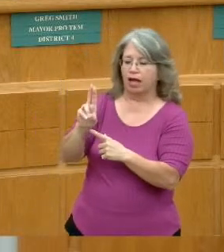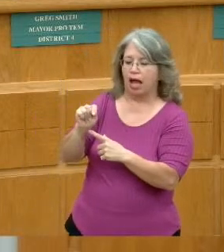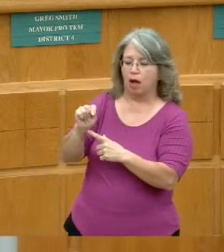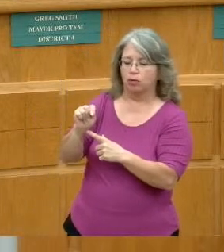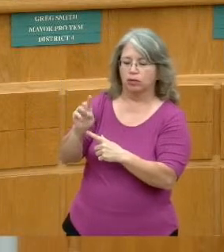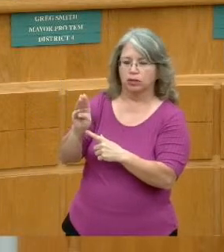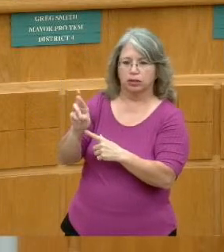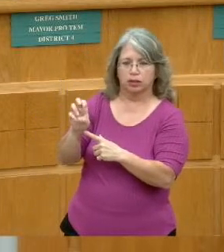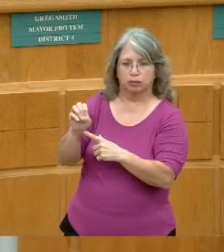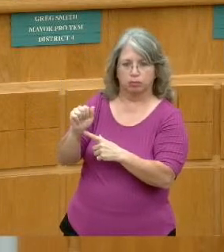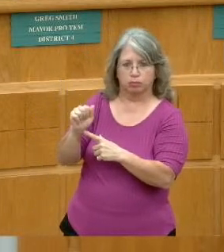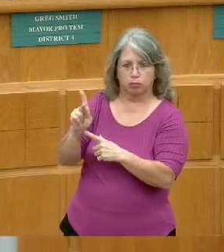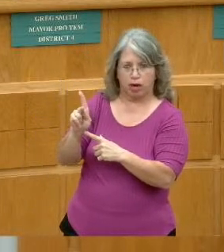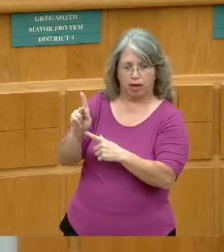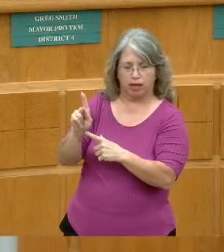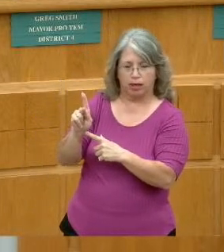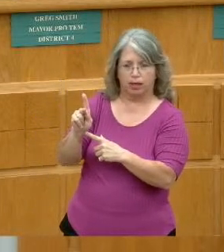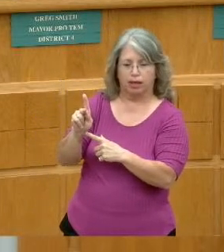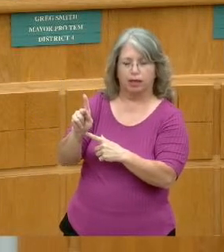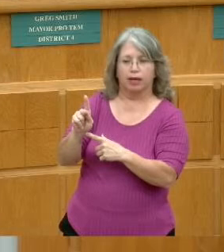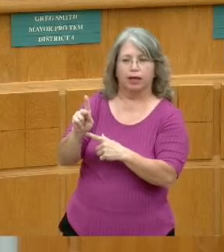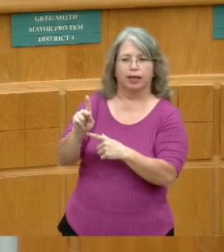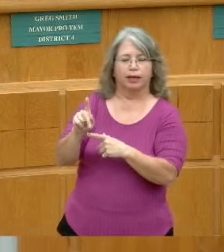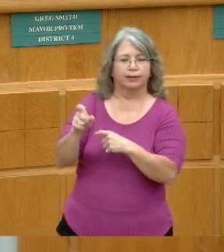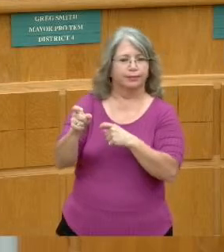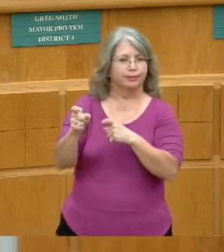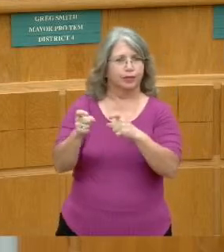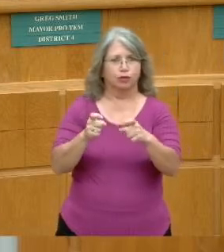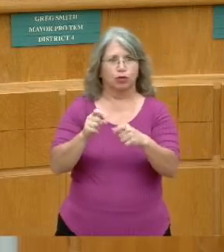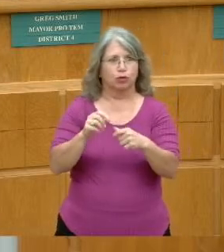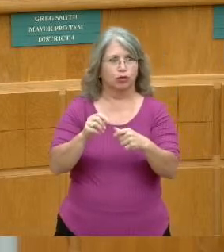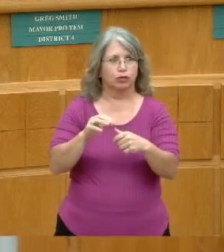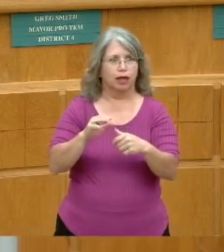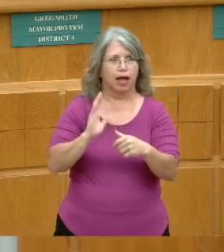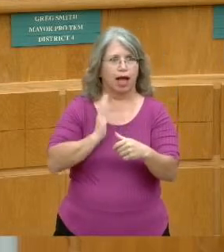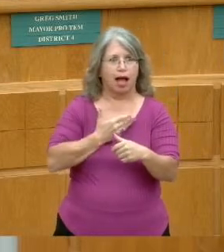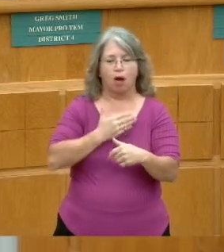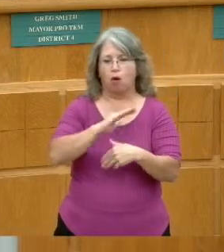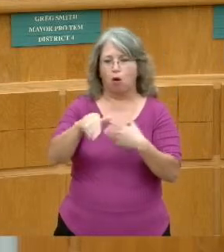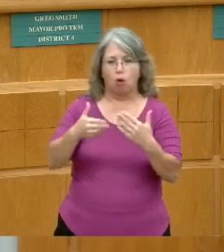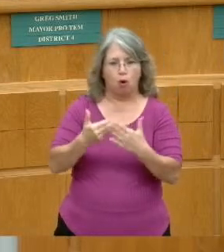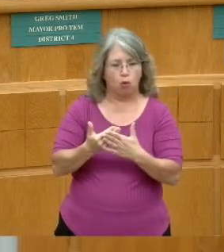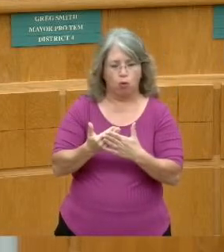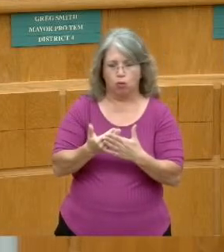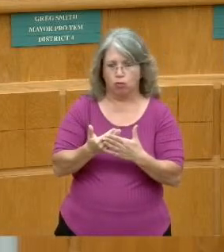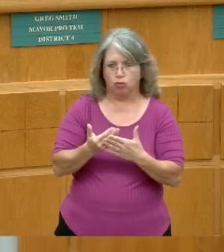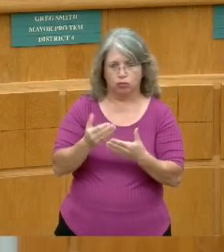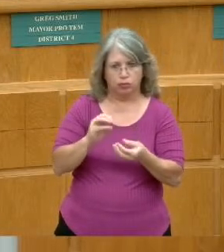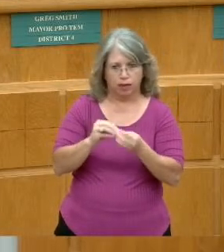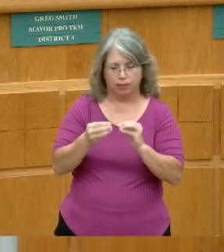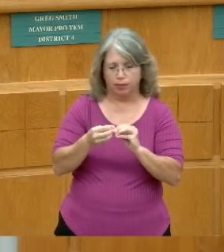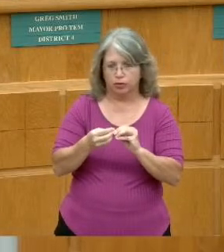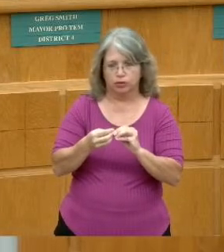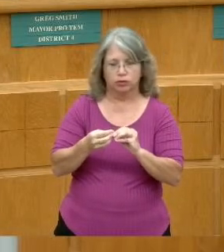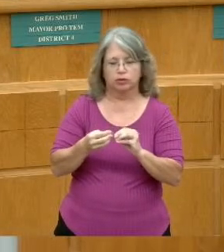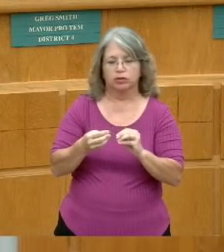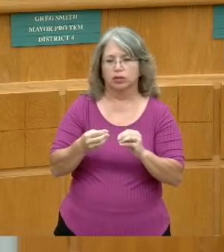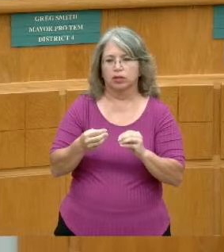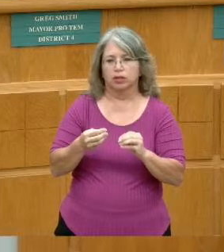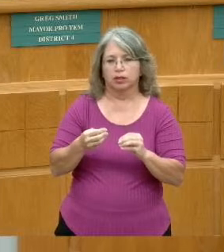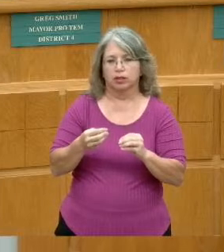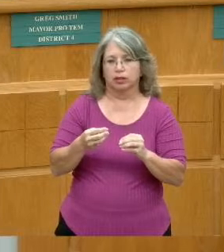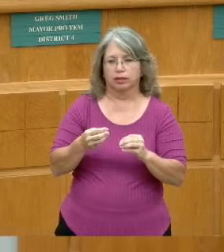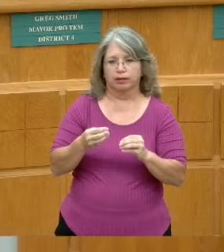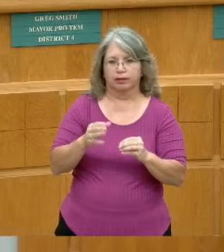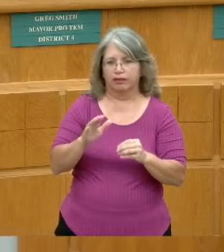whole pattern here, and say outbreaks are responsible for a large proportion of the cases that we see in